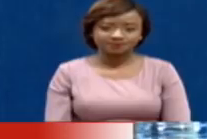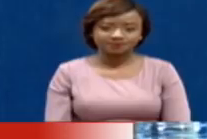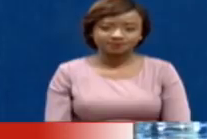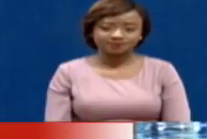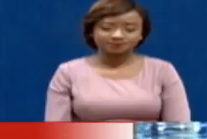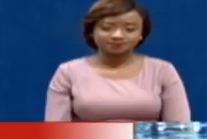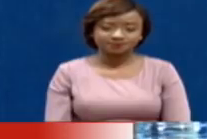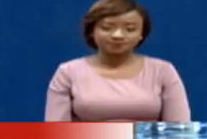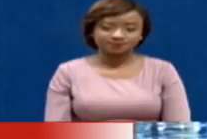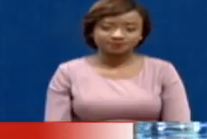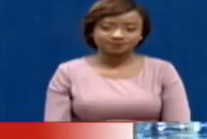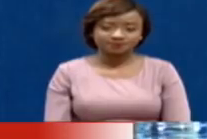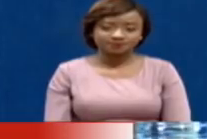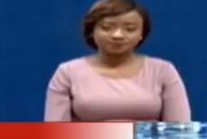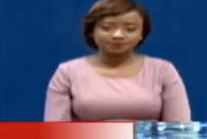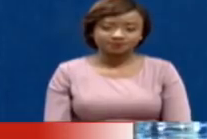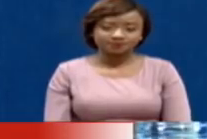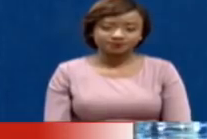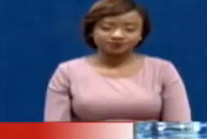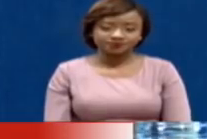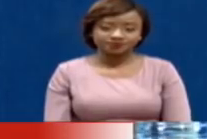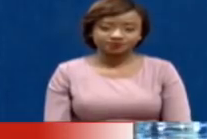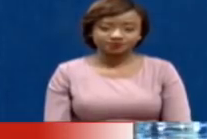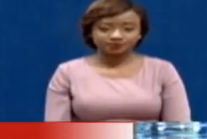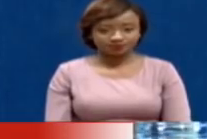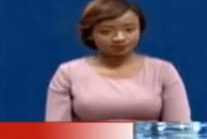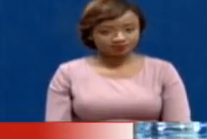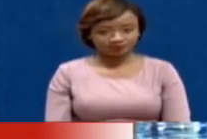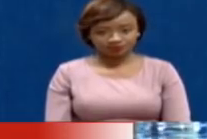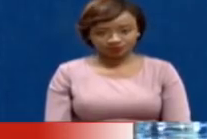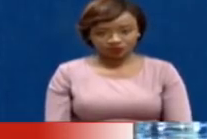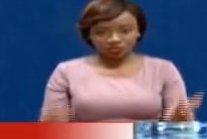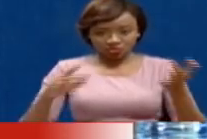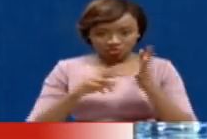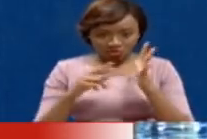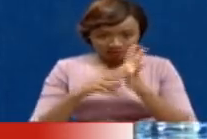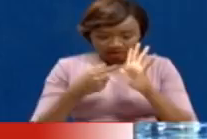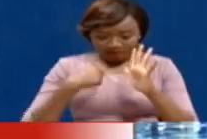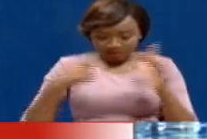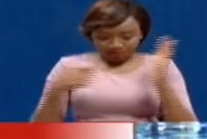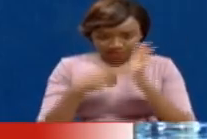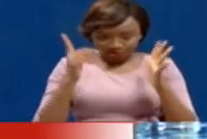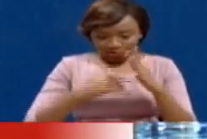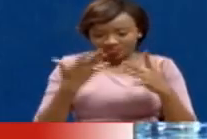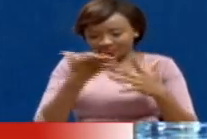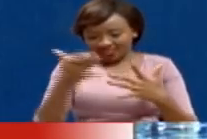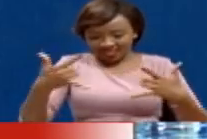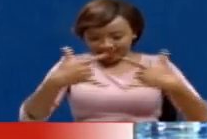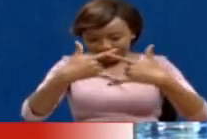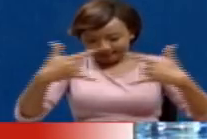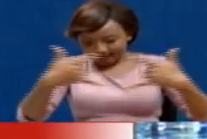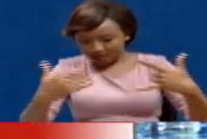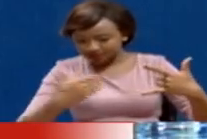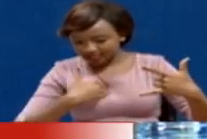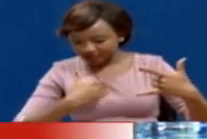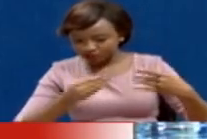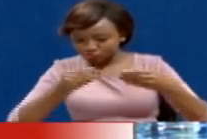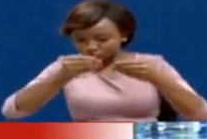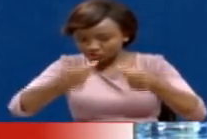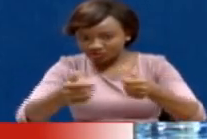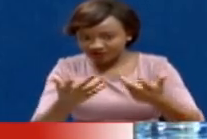meant is basically that we have gaps which we need to be able, and the only way to be able to address those gaps is